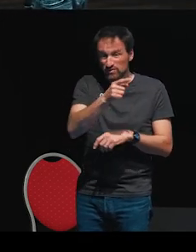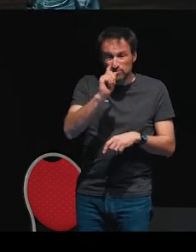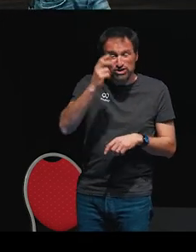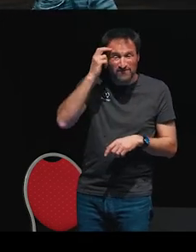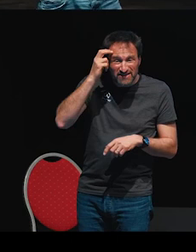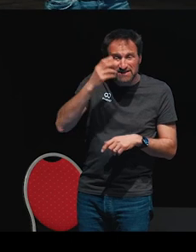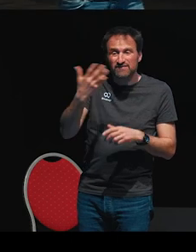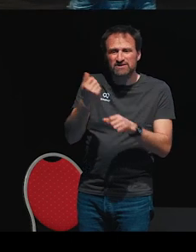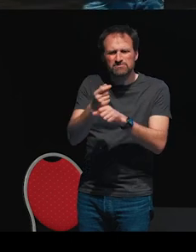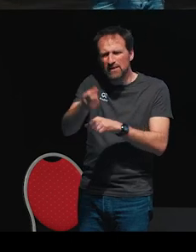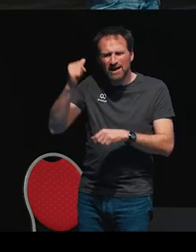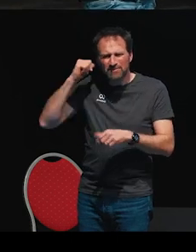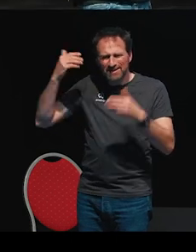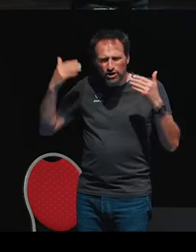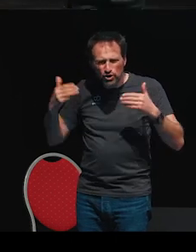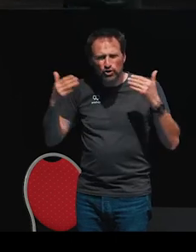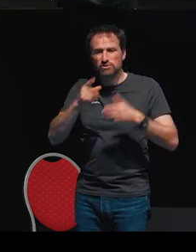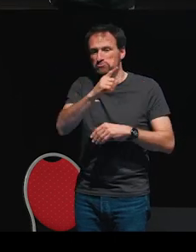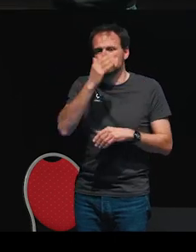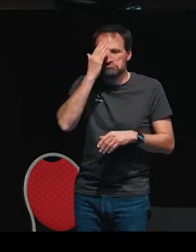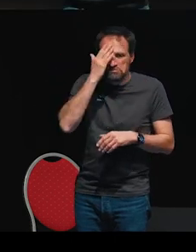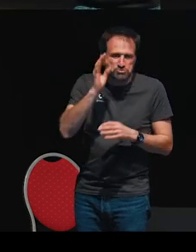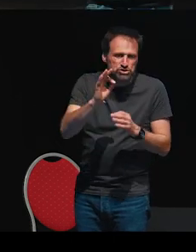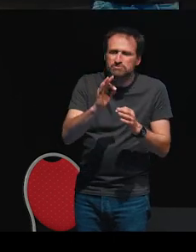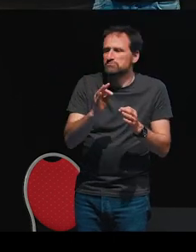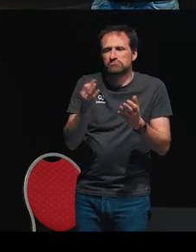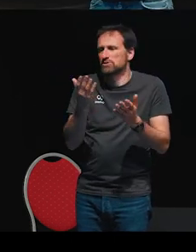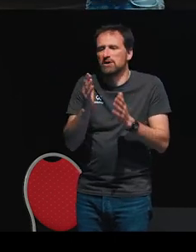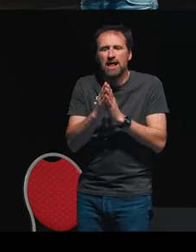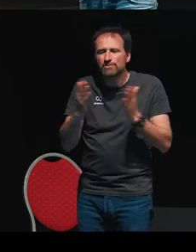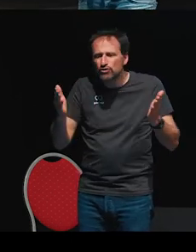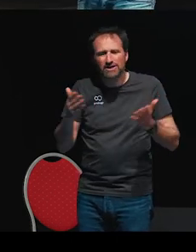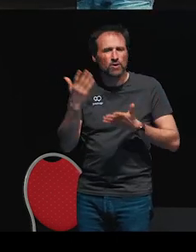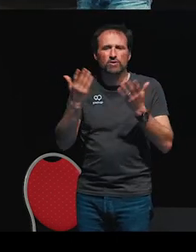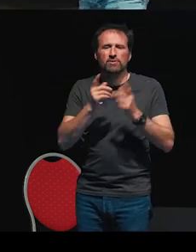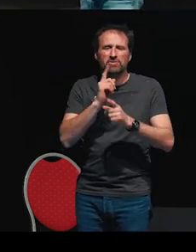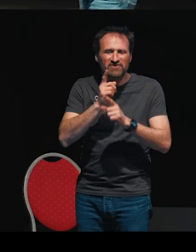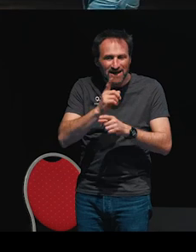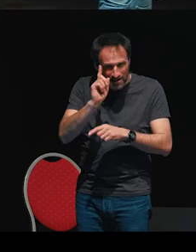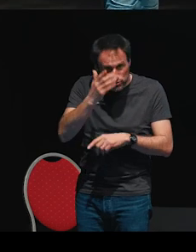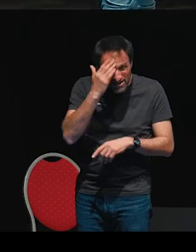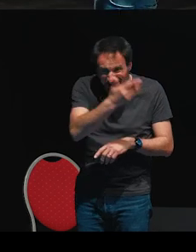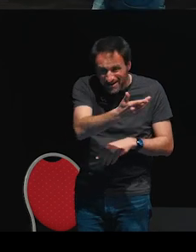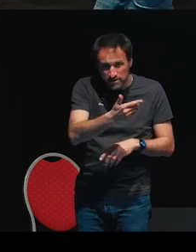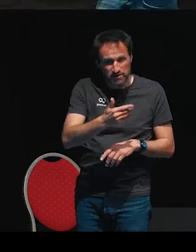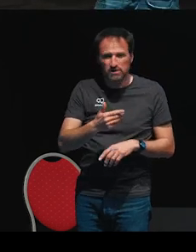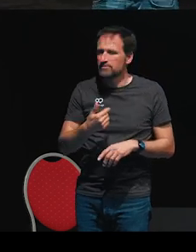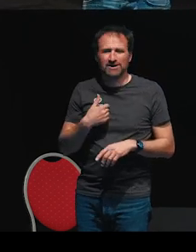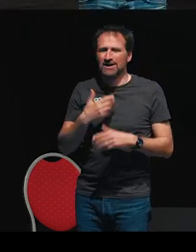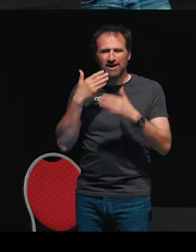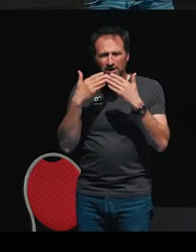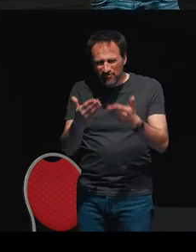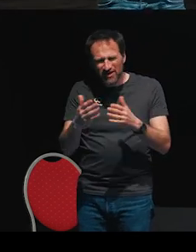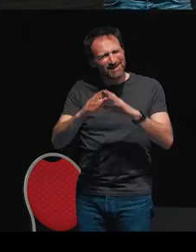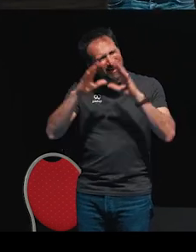about some specific library or some, I don't know, commands. What I really would recommend is everything